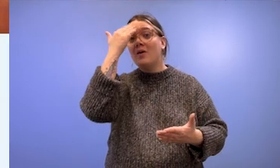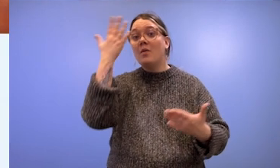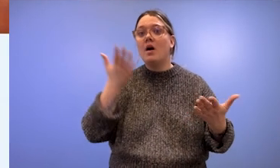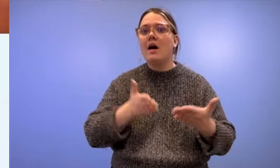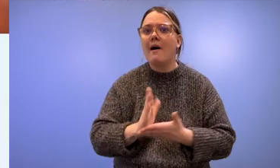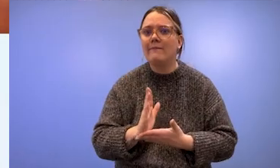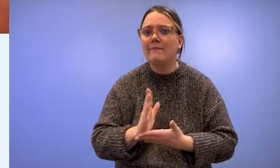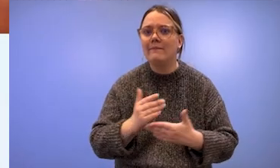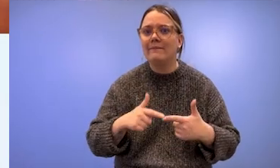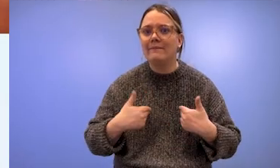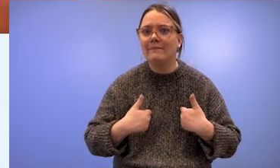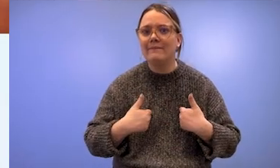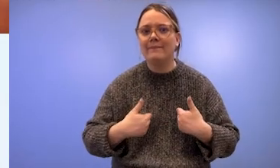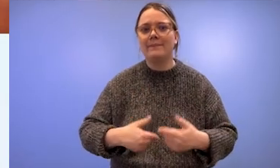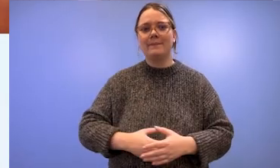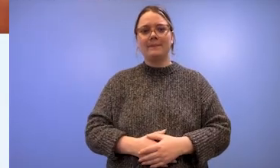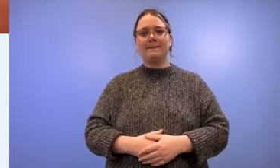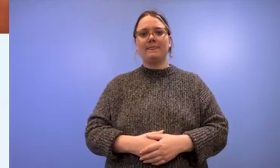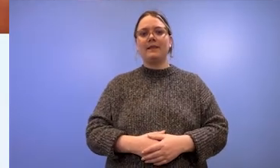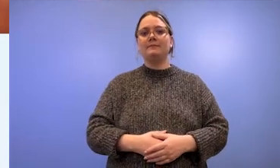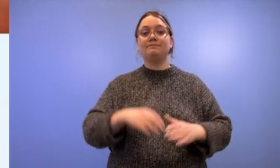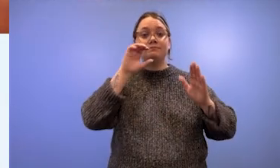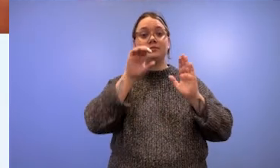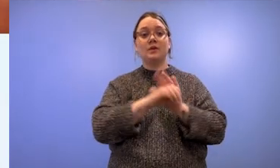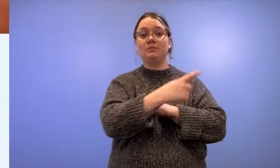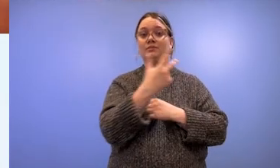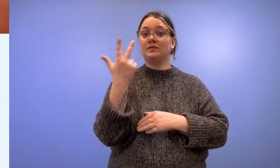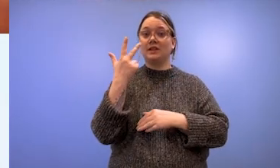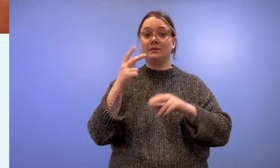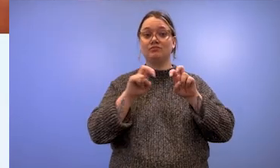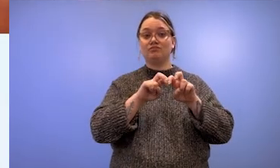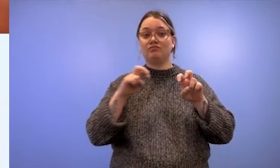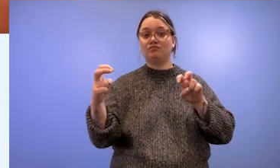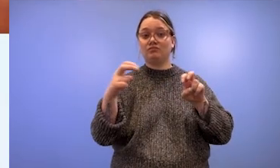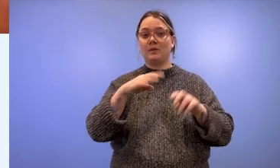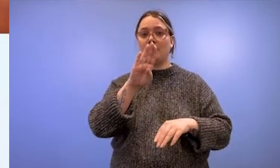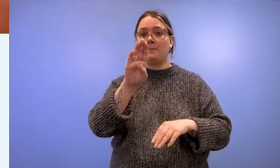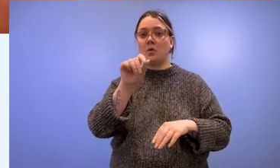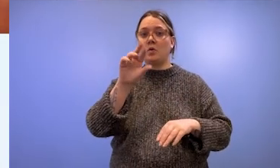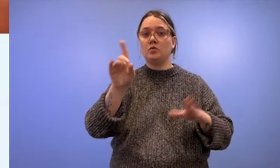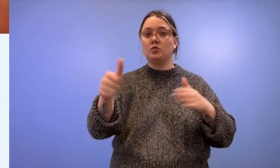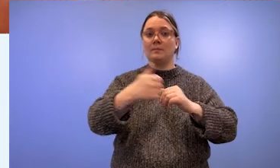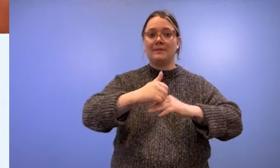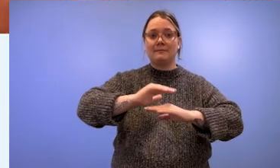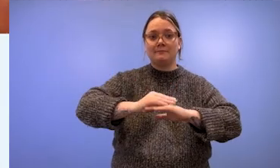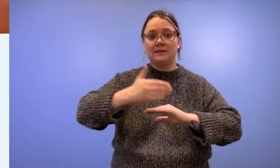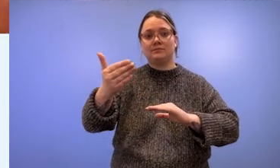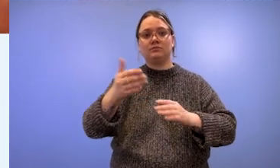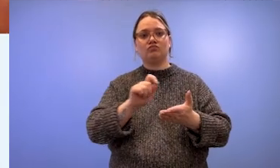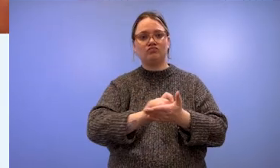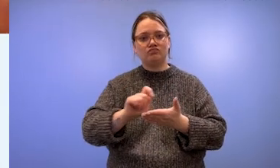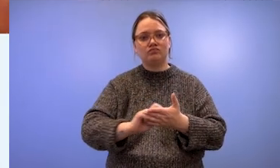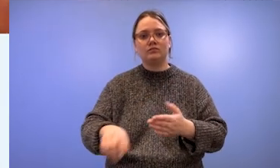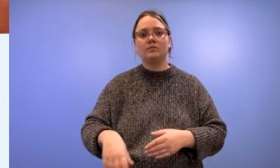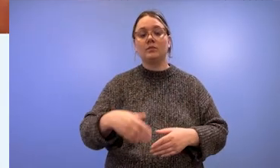it. And so on the slide, there is an image of three people seated in a boardroom with laptops and notebooks. A